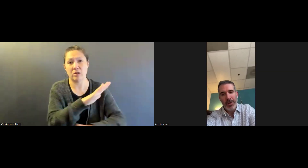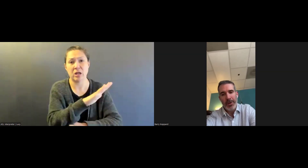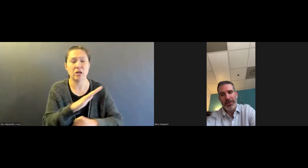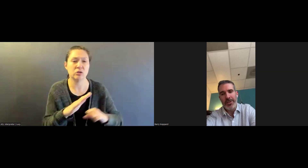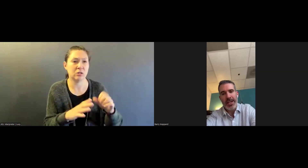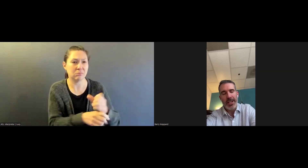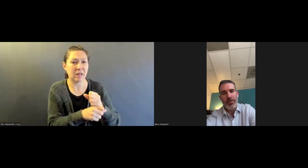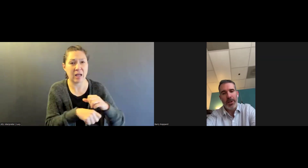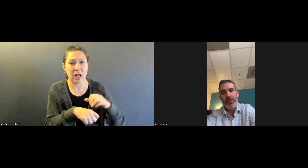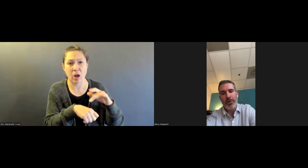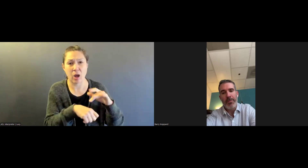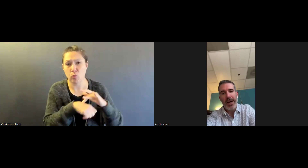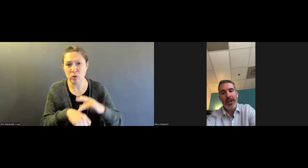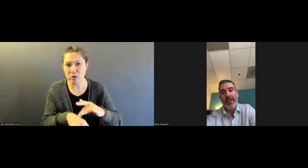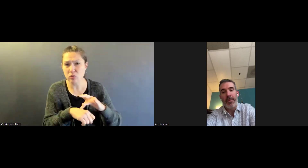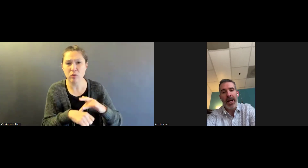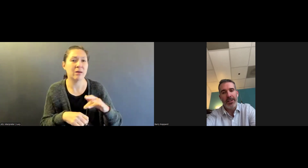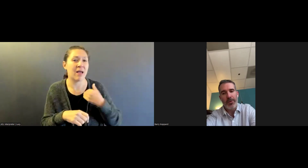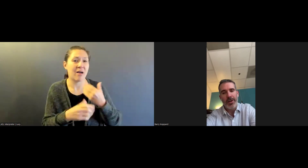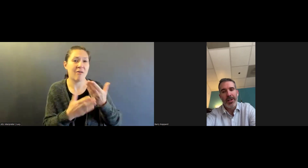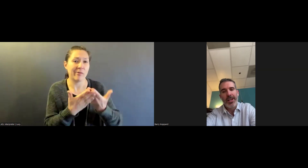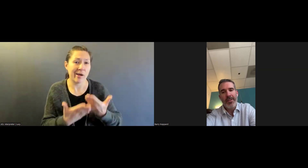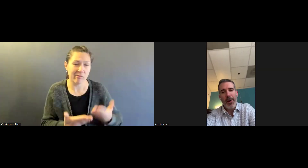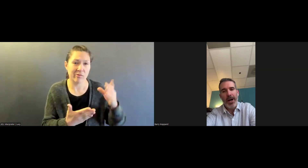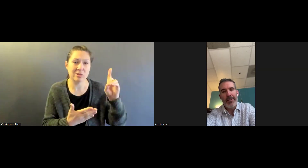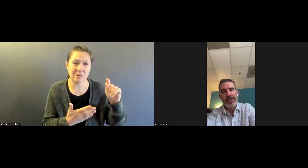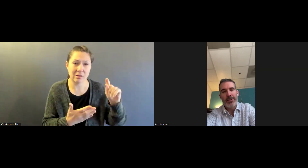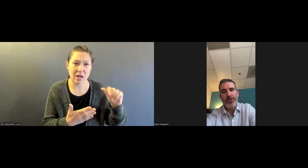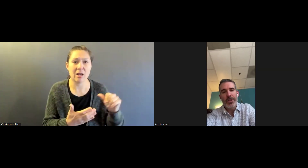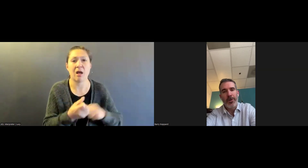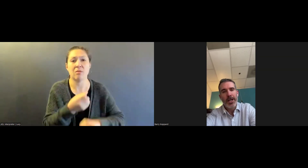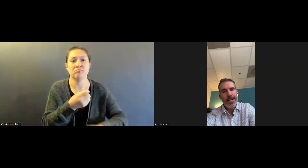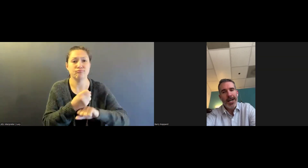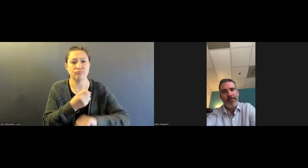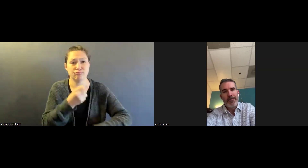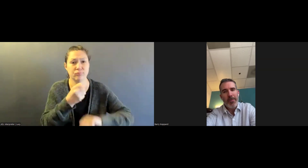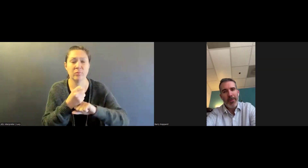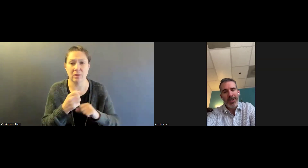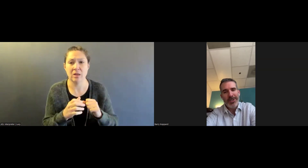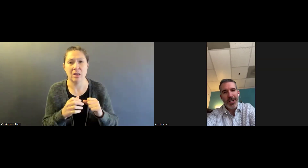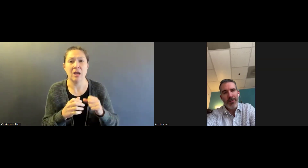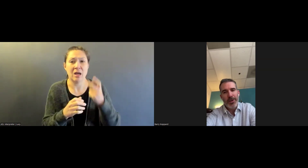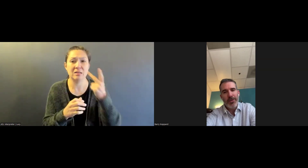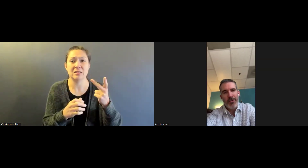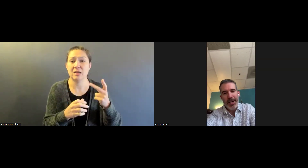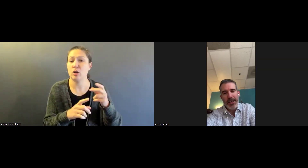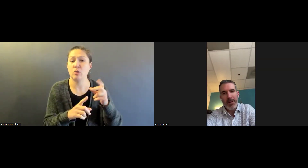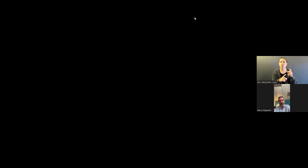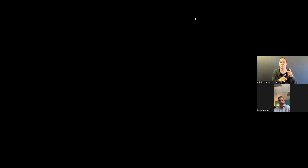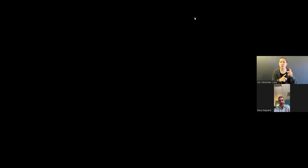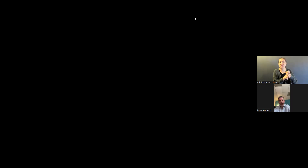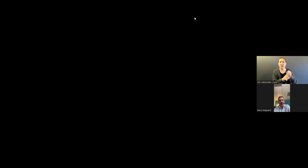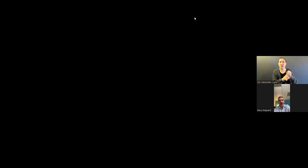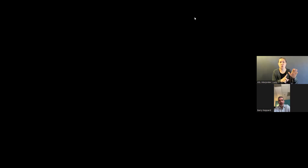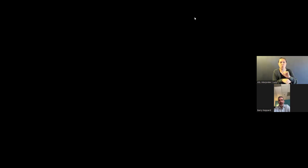but also to that last point, reporting back kind of the impact of the work that we're having too. So I'm probably going to check with Rebecca, maybe